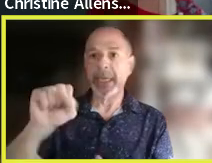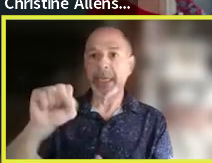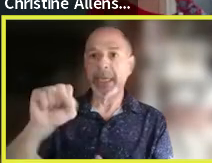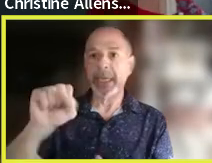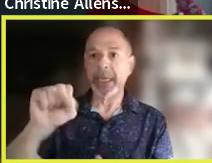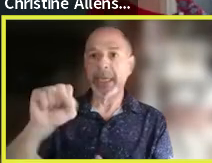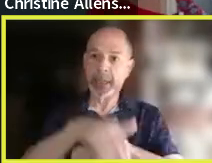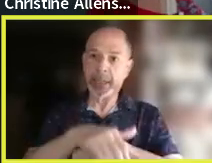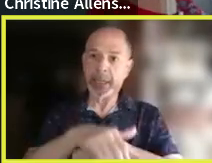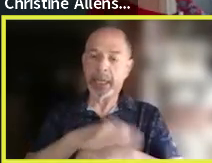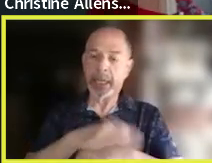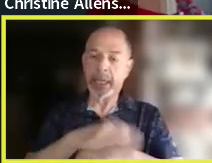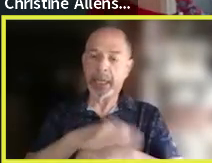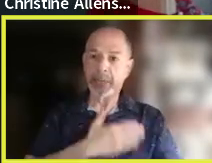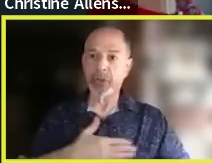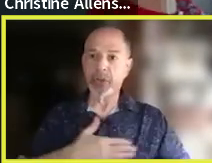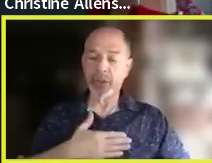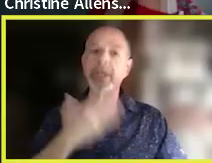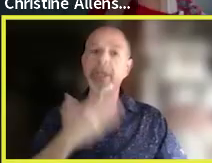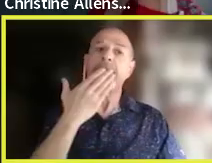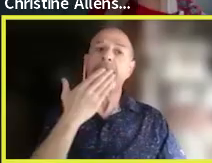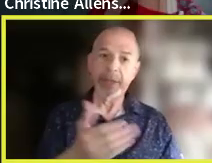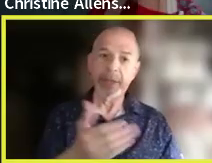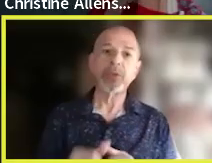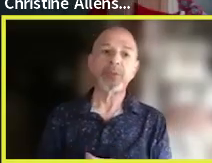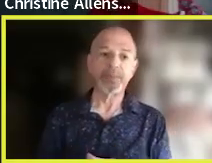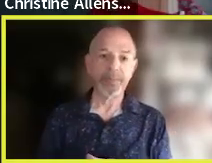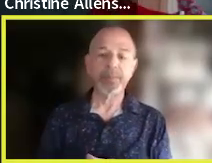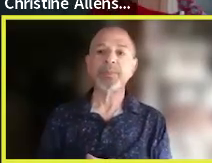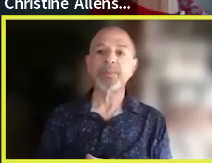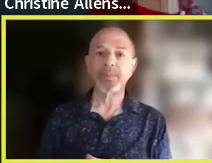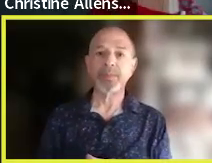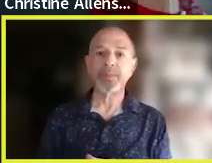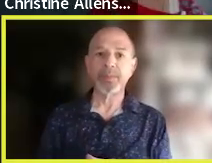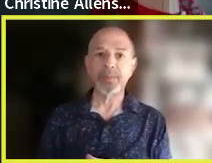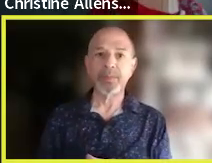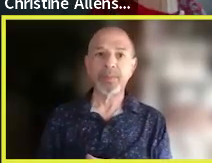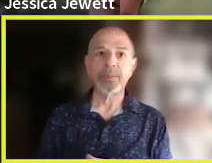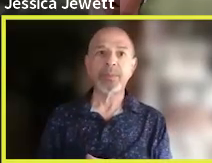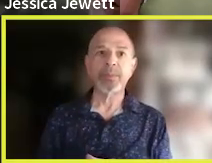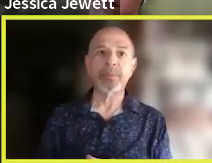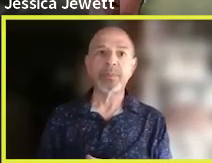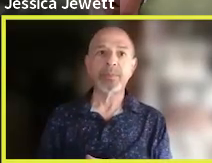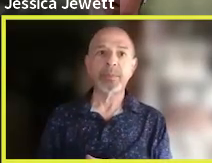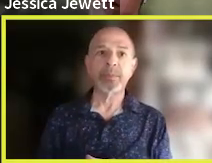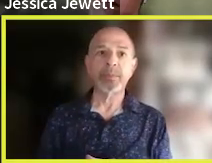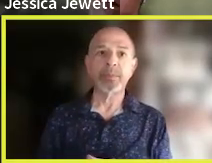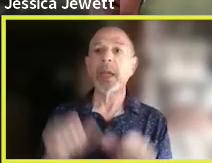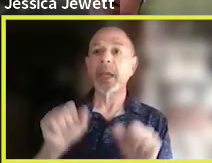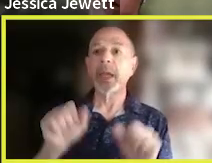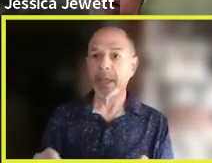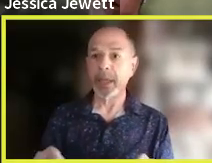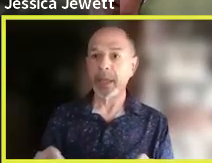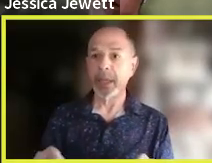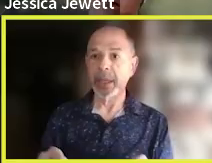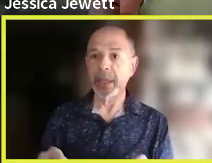message, and I did sign up for weekly messages from the platform so that I could see what was posted.